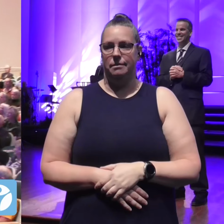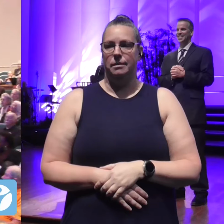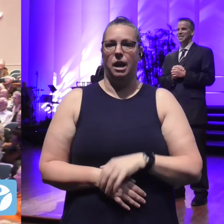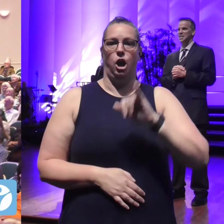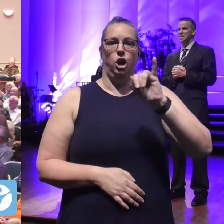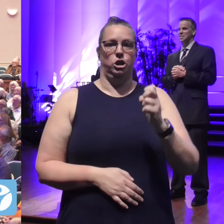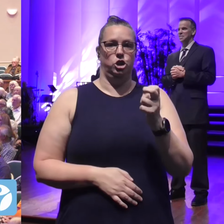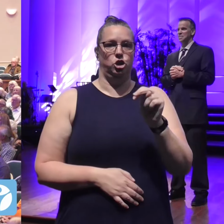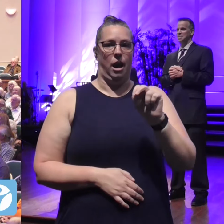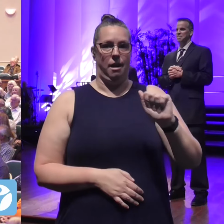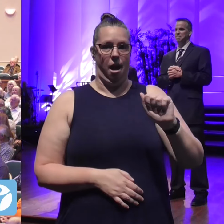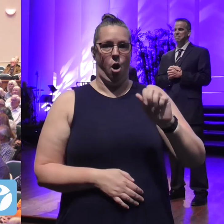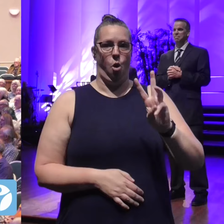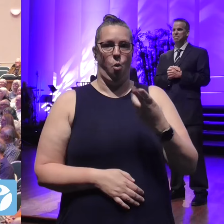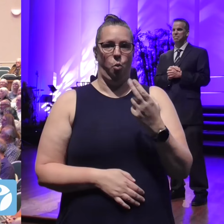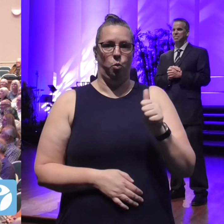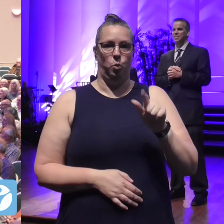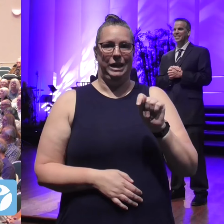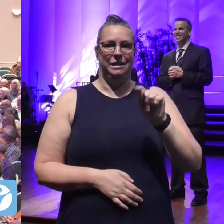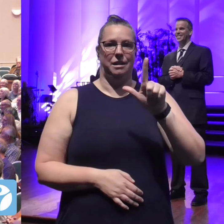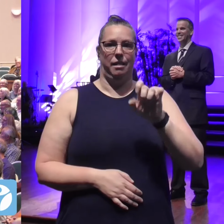Jenna Wheatley.